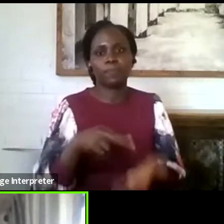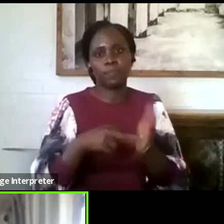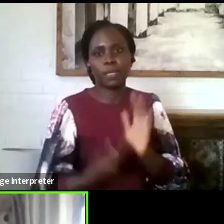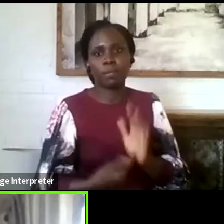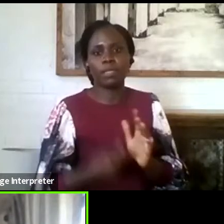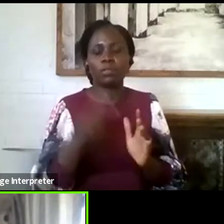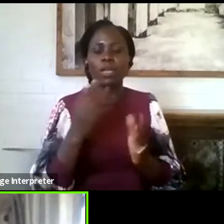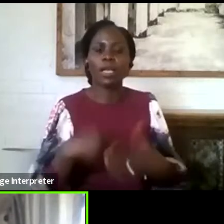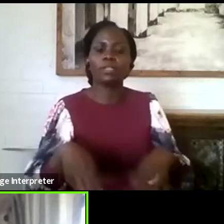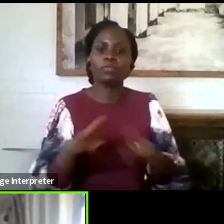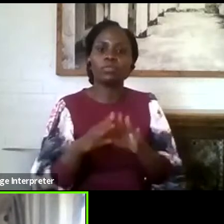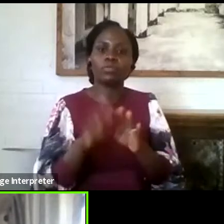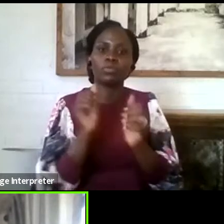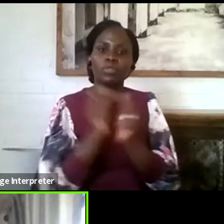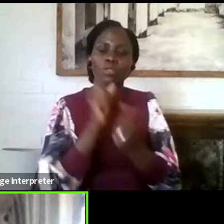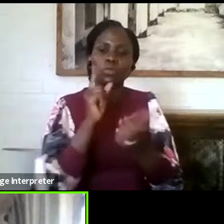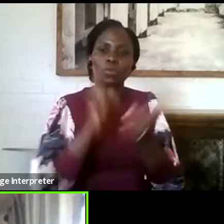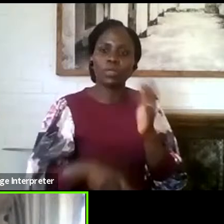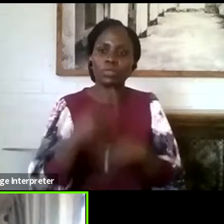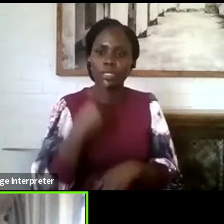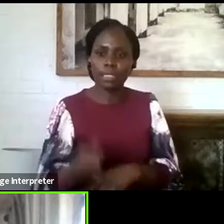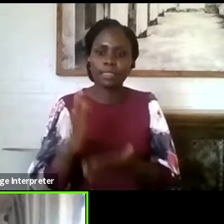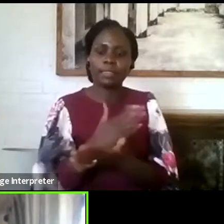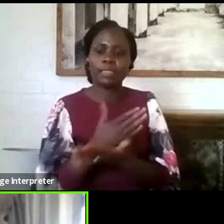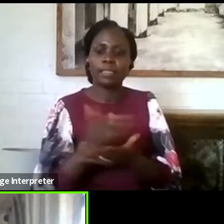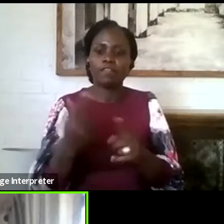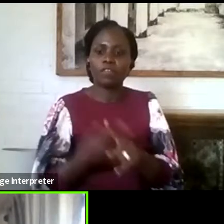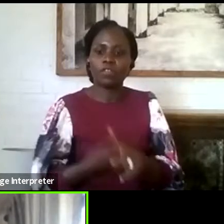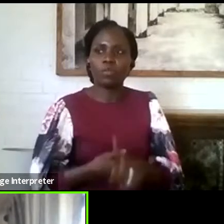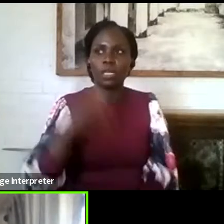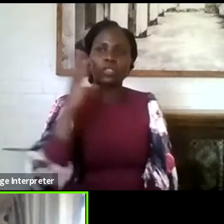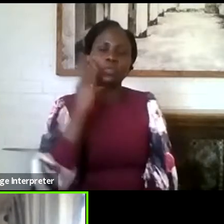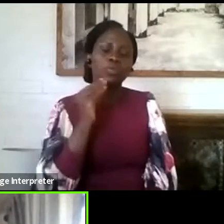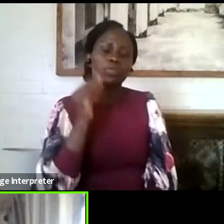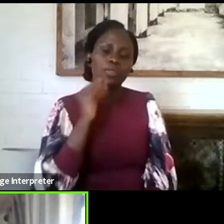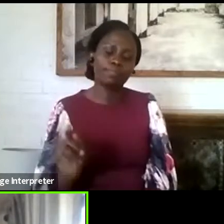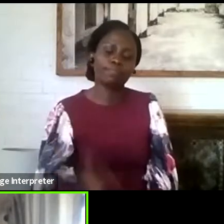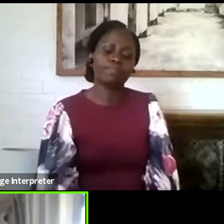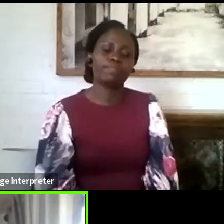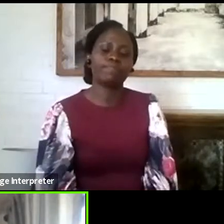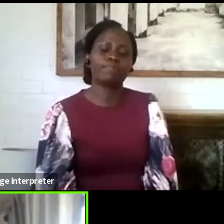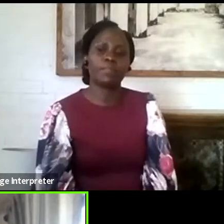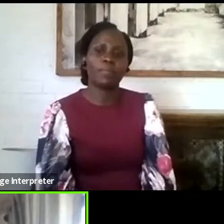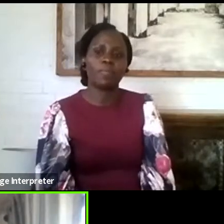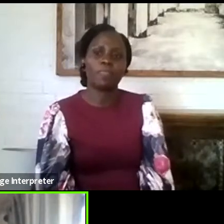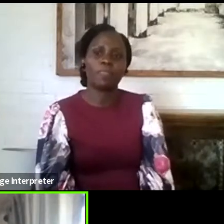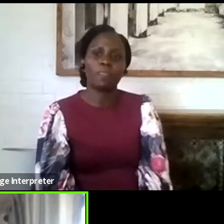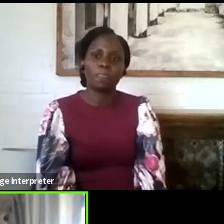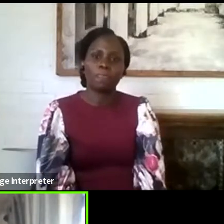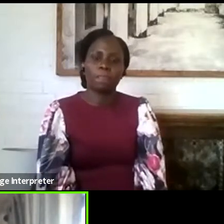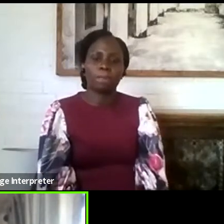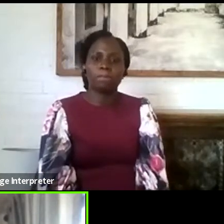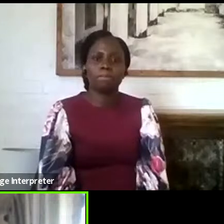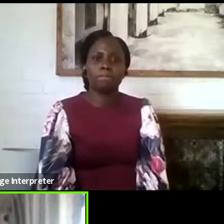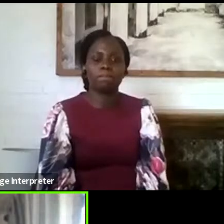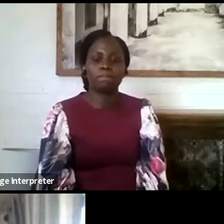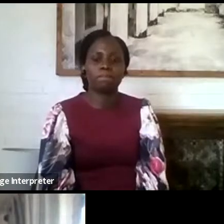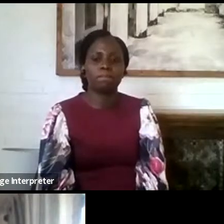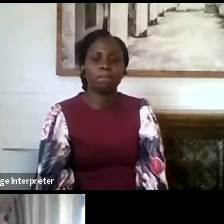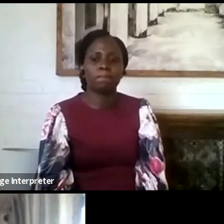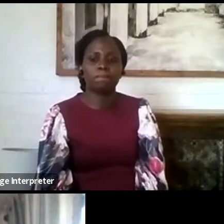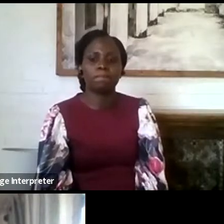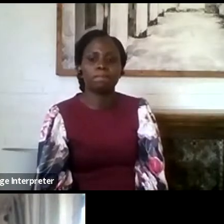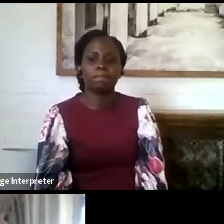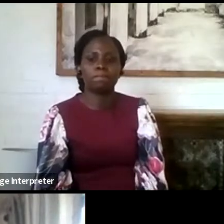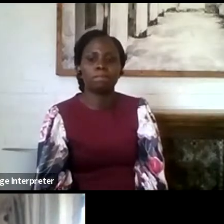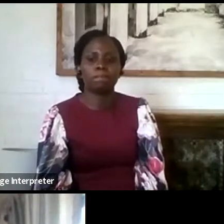and sharing from the experience that Paradigm Initiative has had. That was